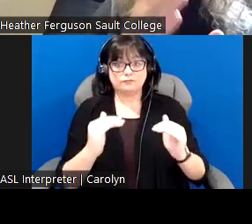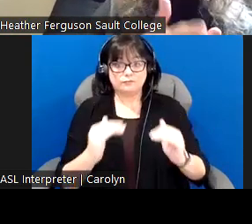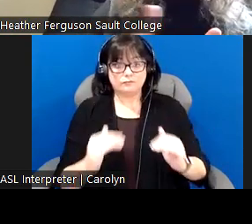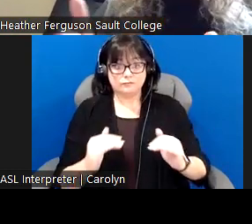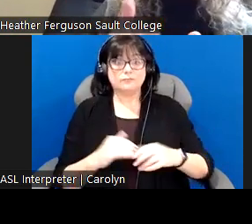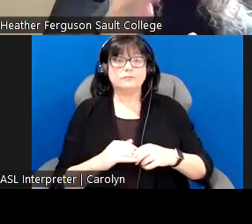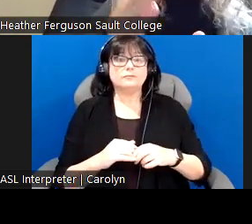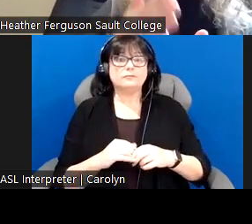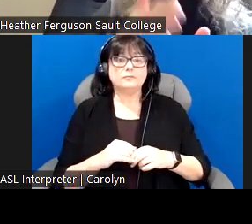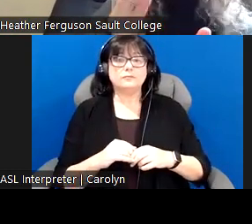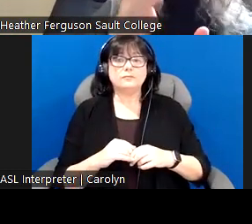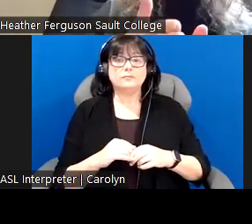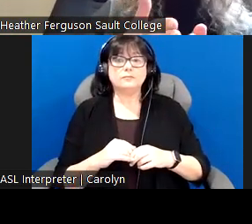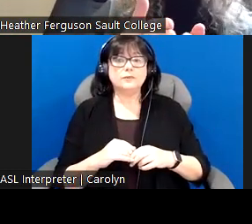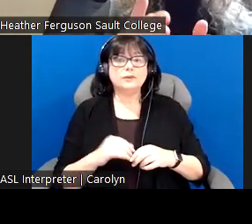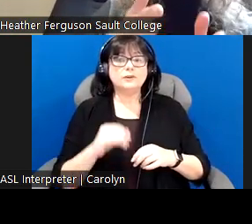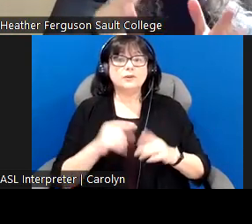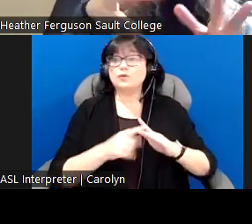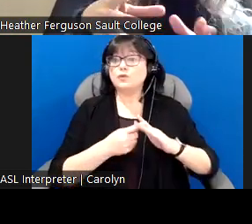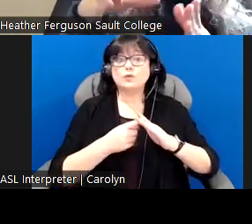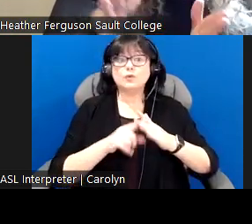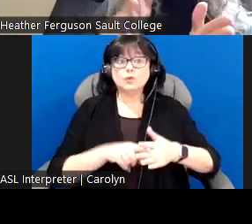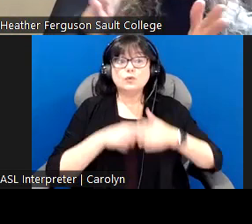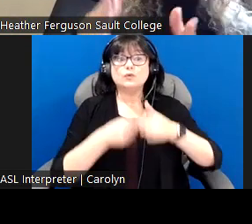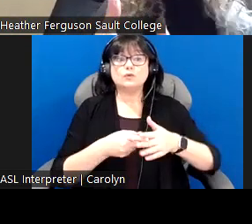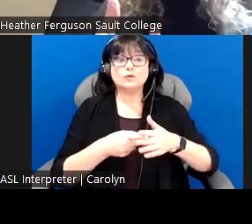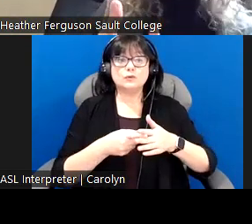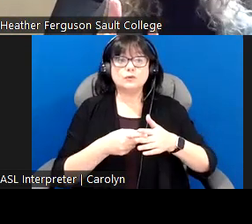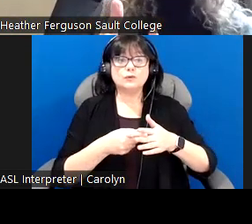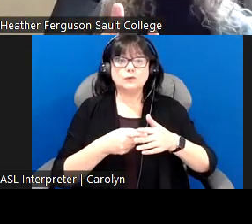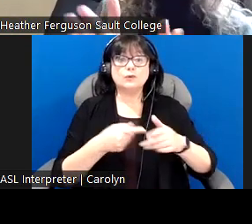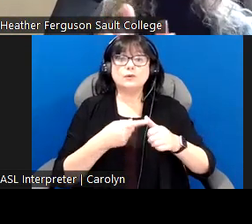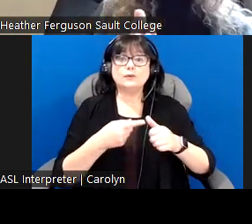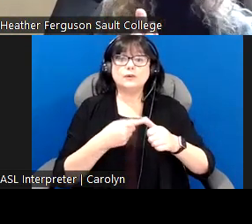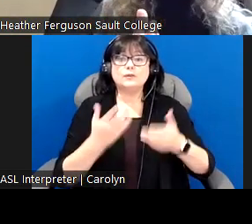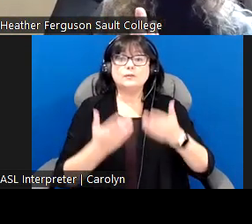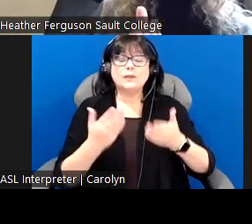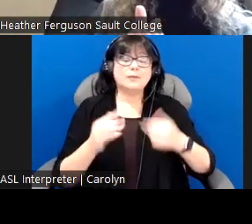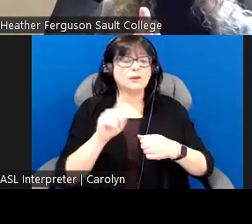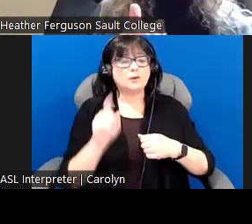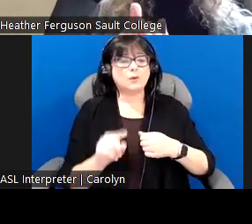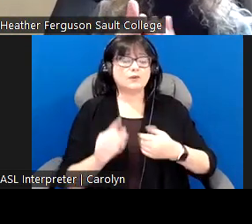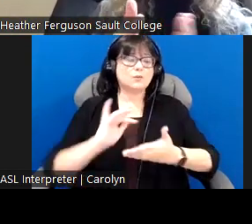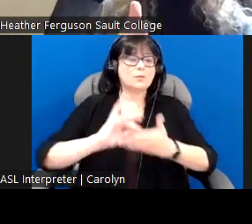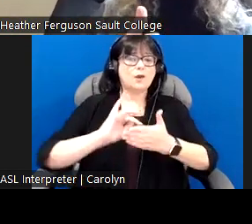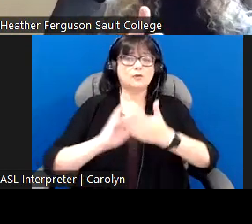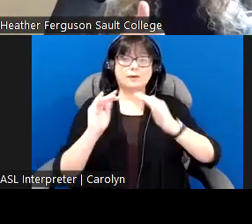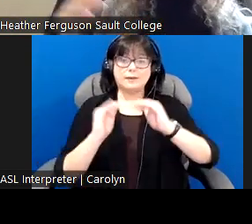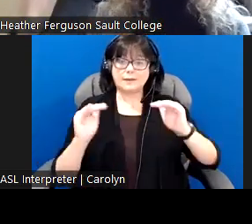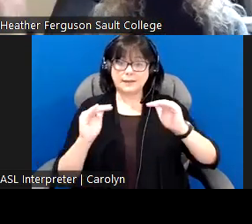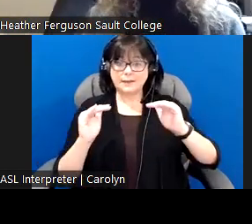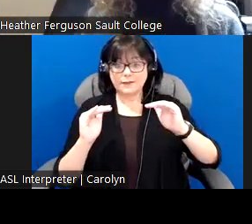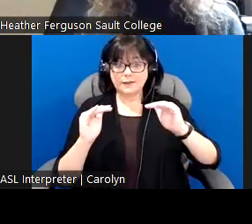series of questions that it'll start with a moderate question, depending on how they answer. They'll have either an